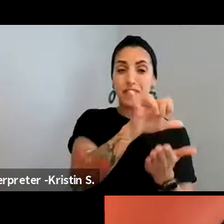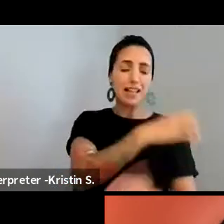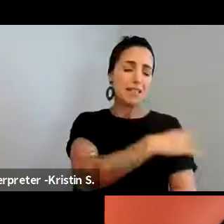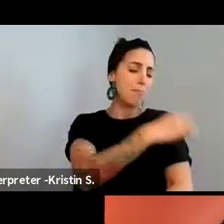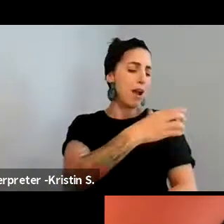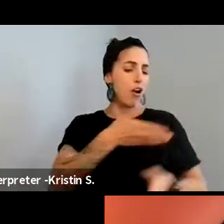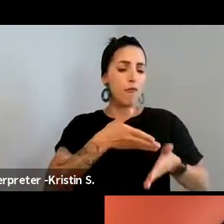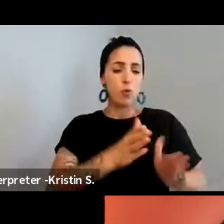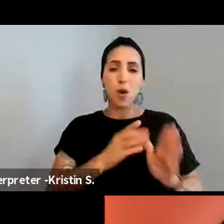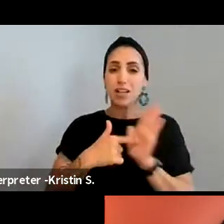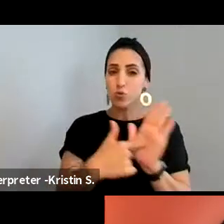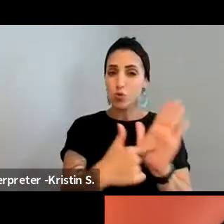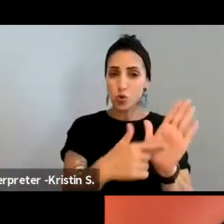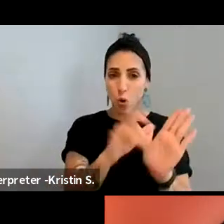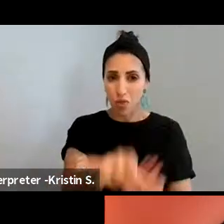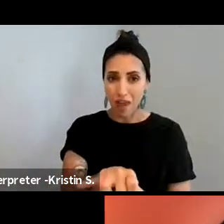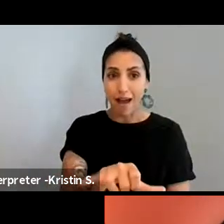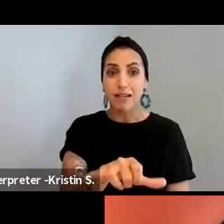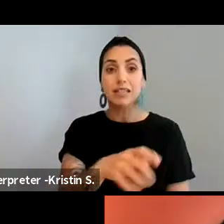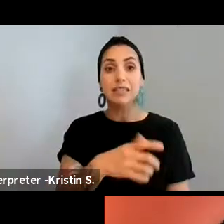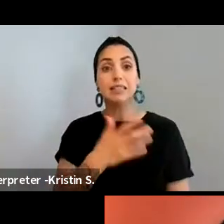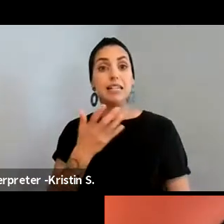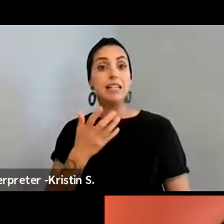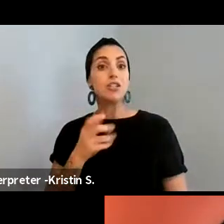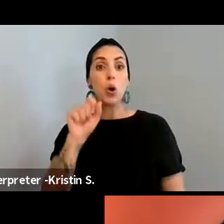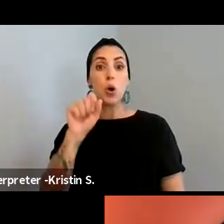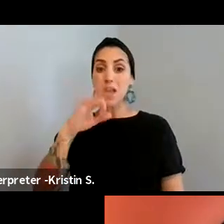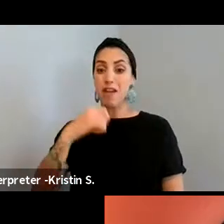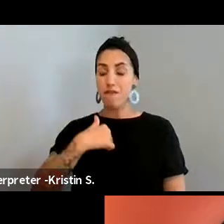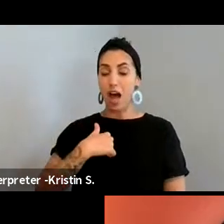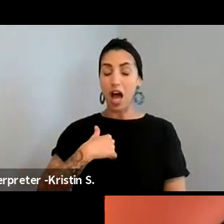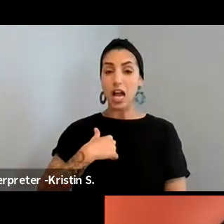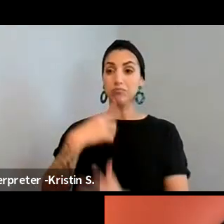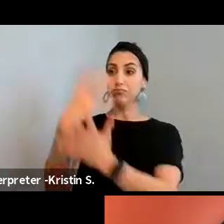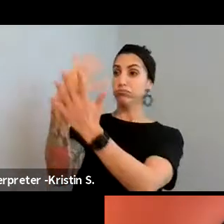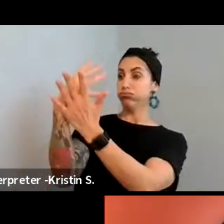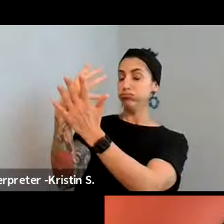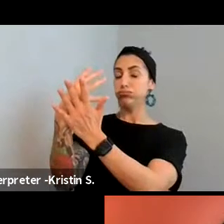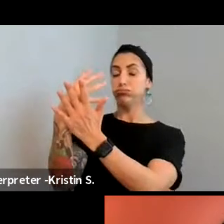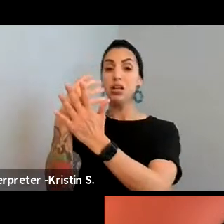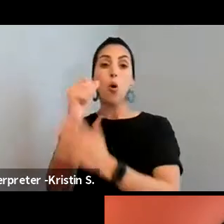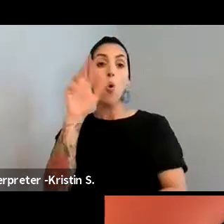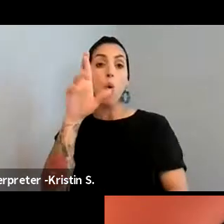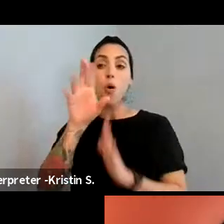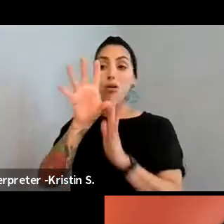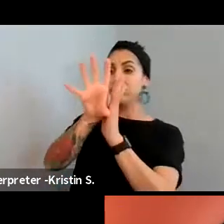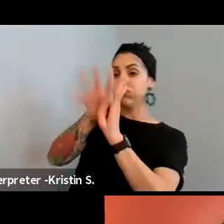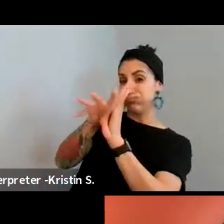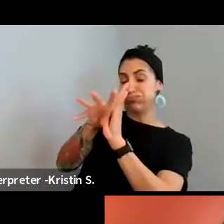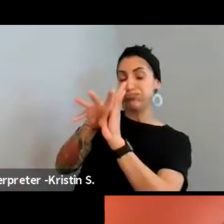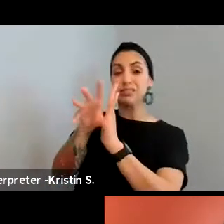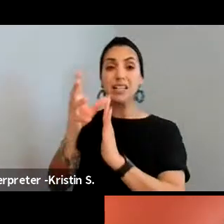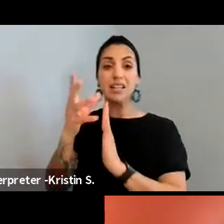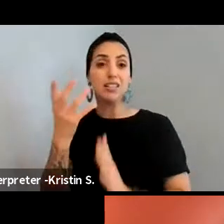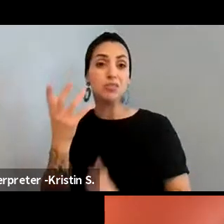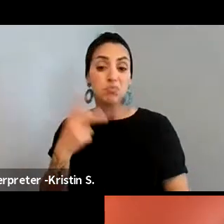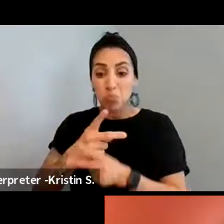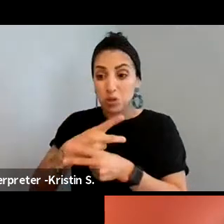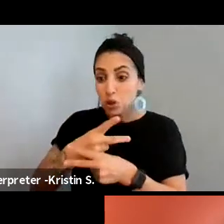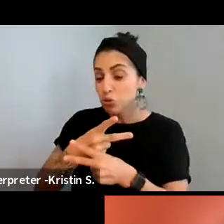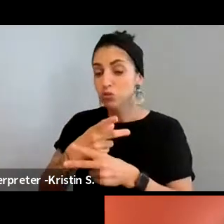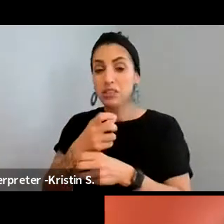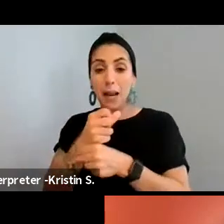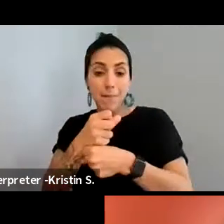I'm on camera or directing or producing, my goal is to make